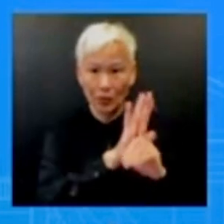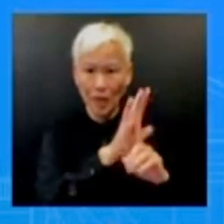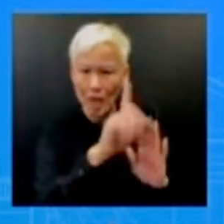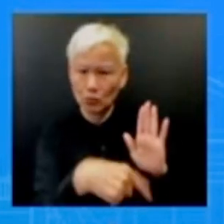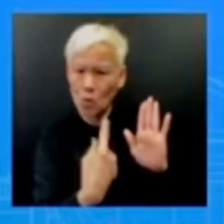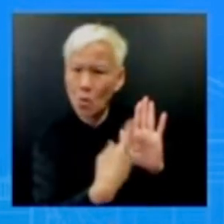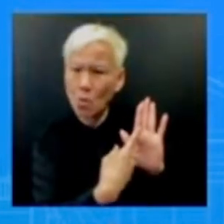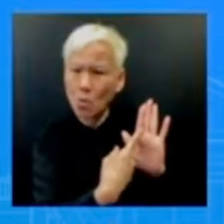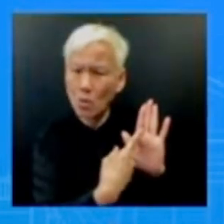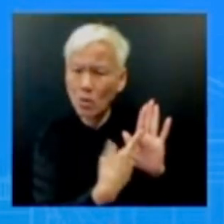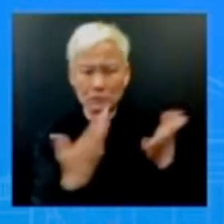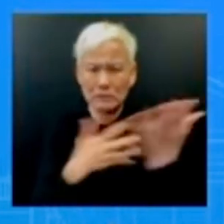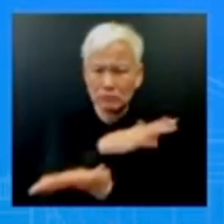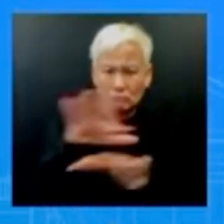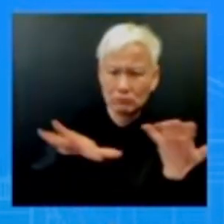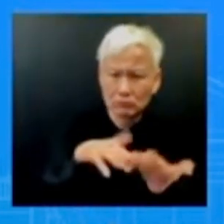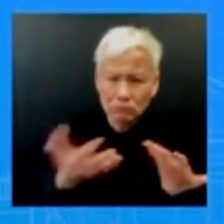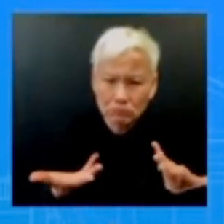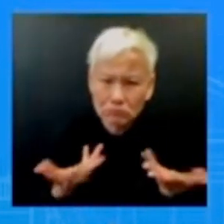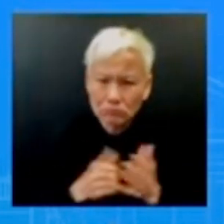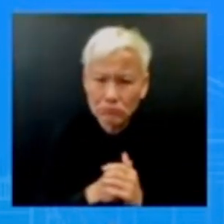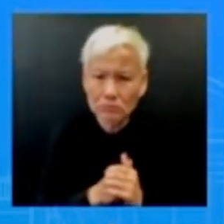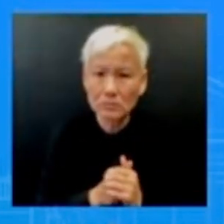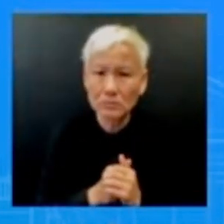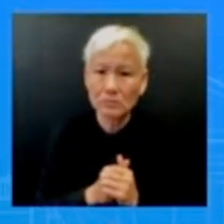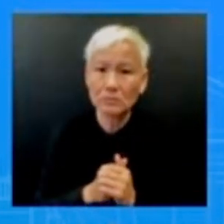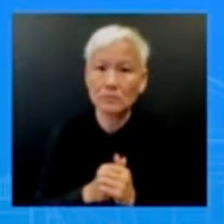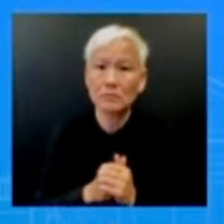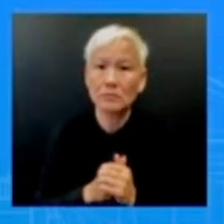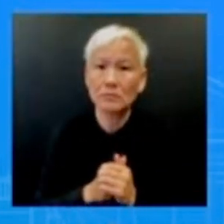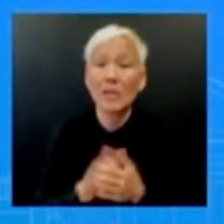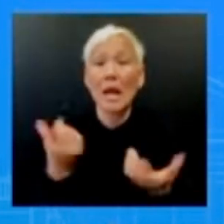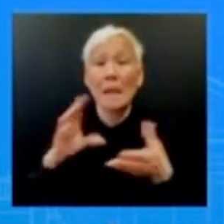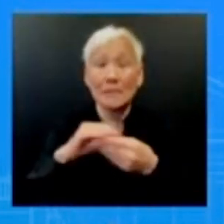So the message is the same